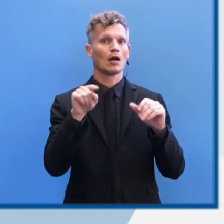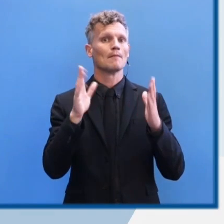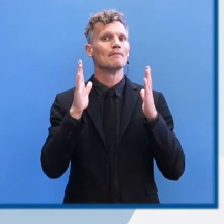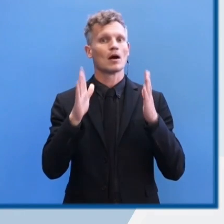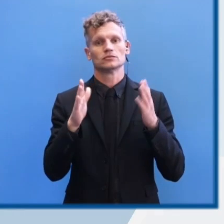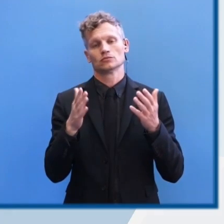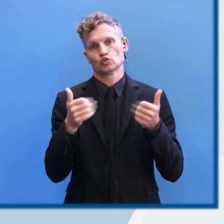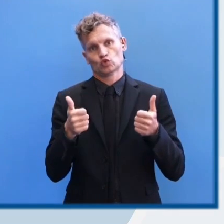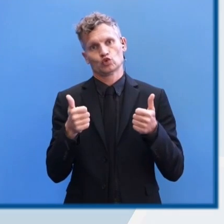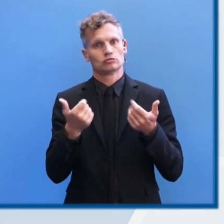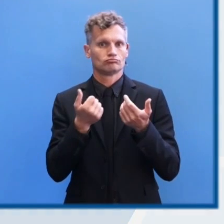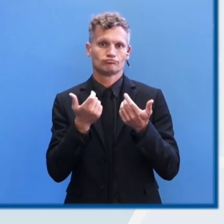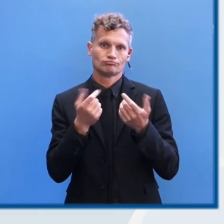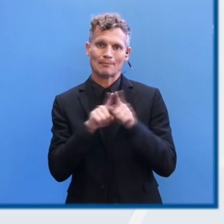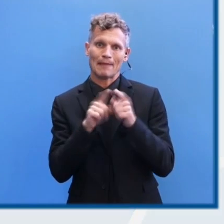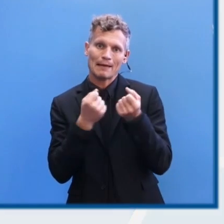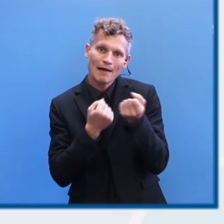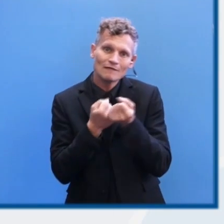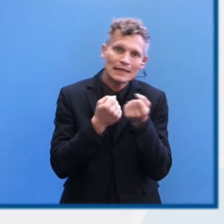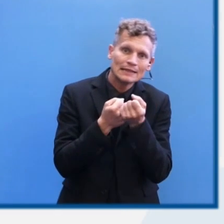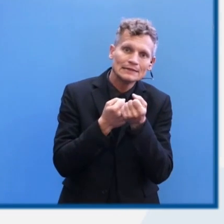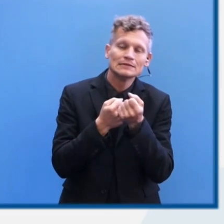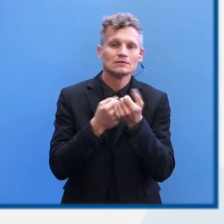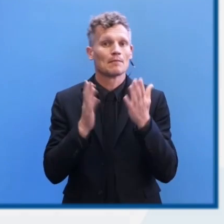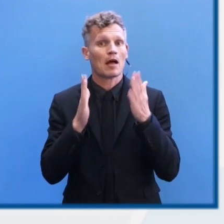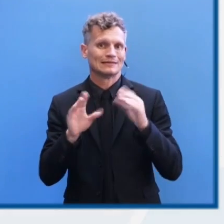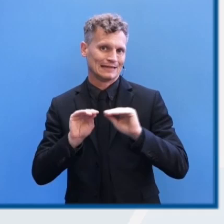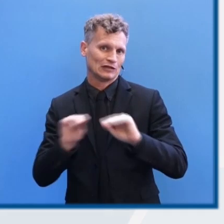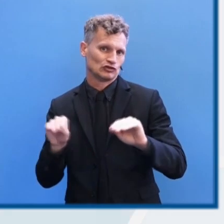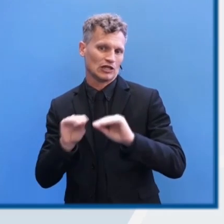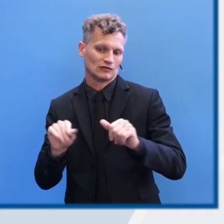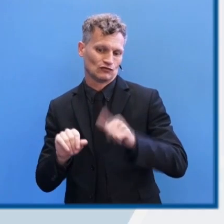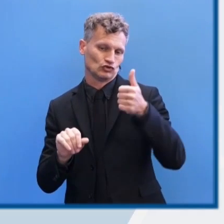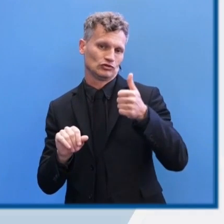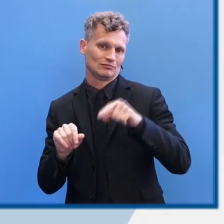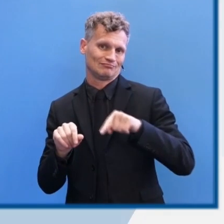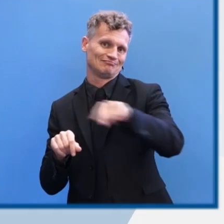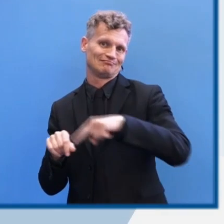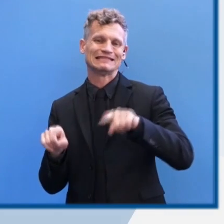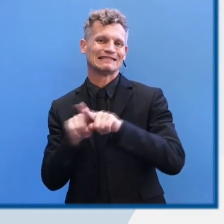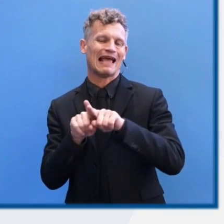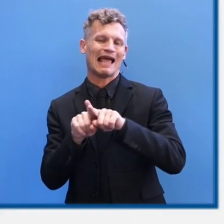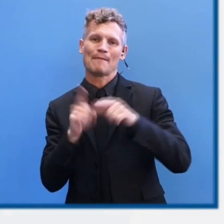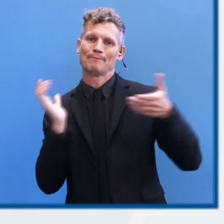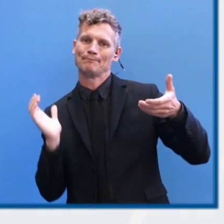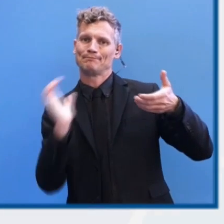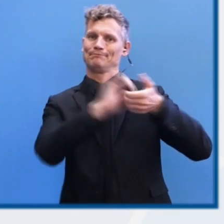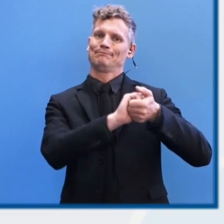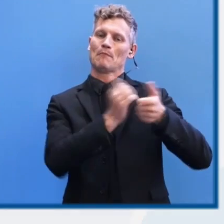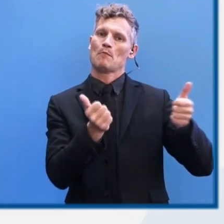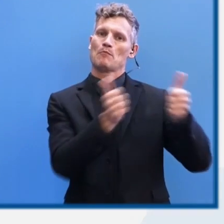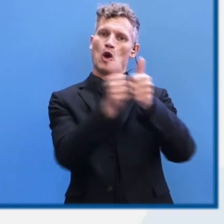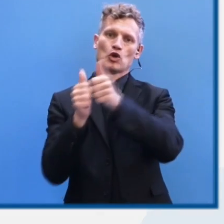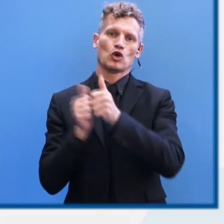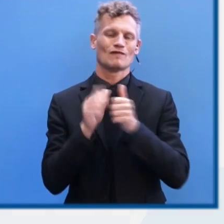advocates. So how can we do that? First, we really have to educate the youth, and we should make them partners in every thematic pillar